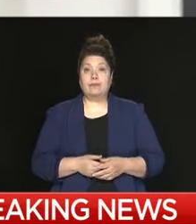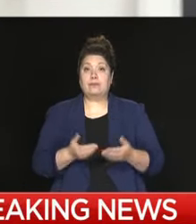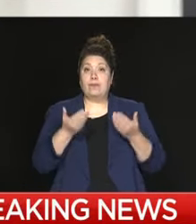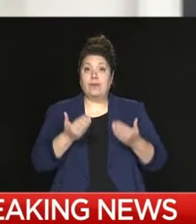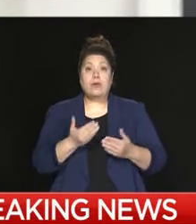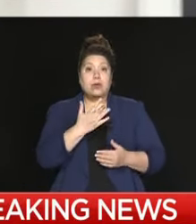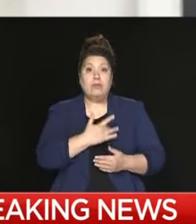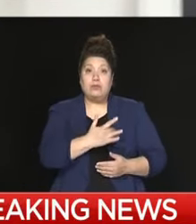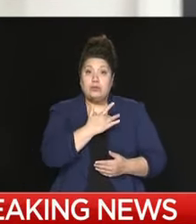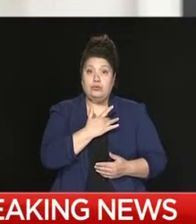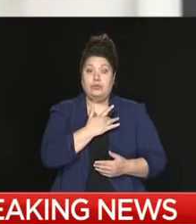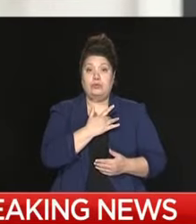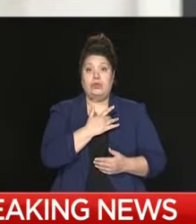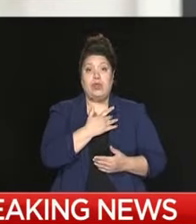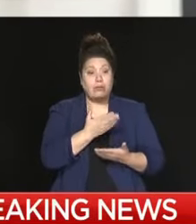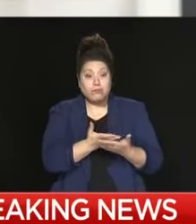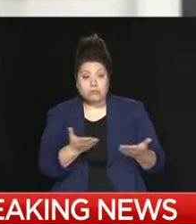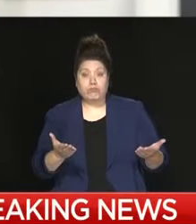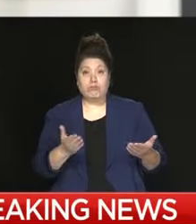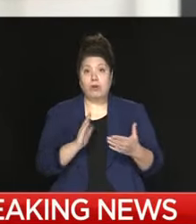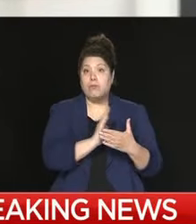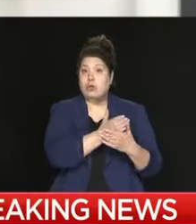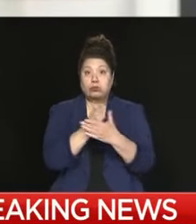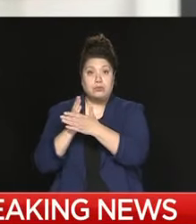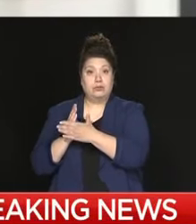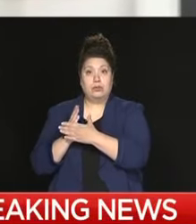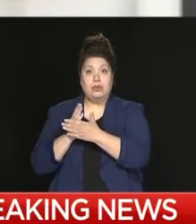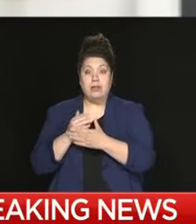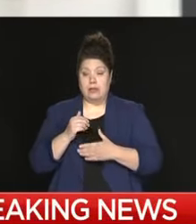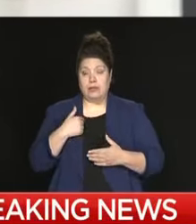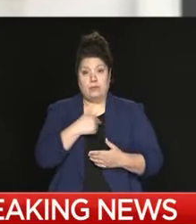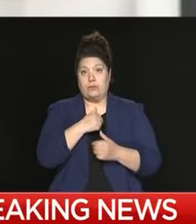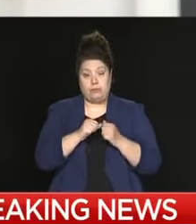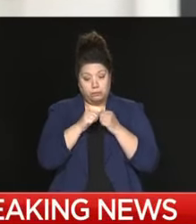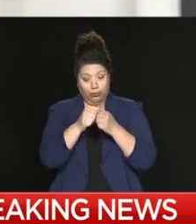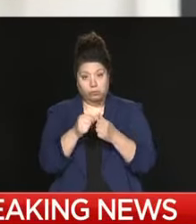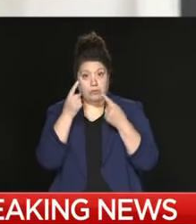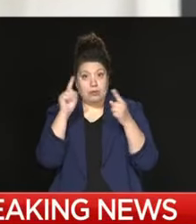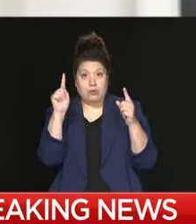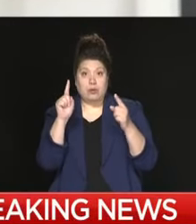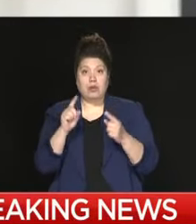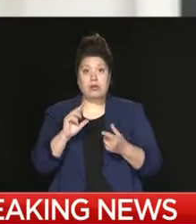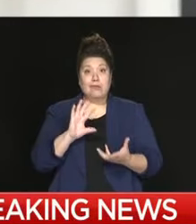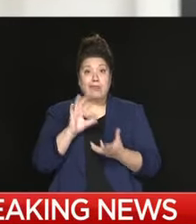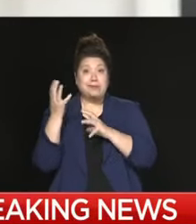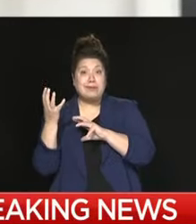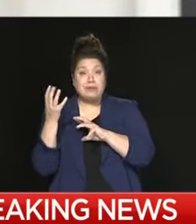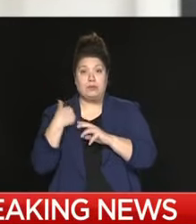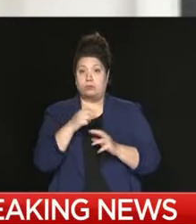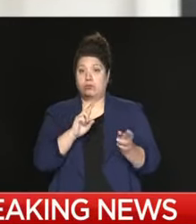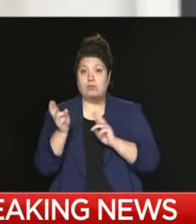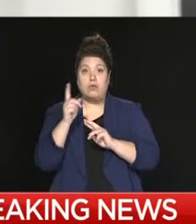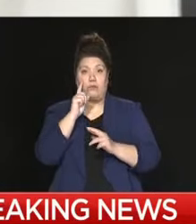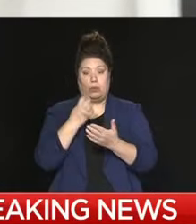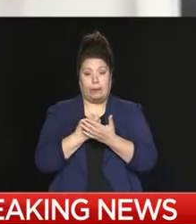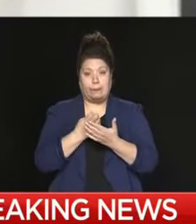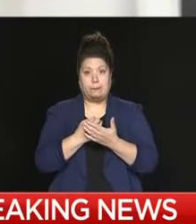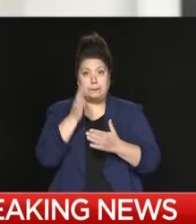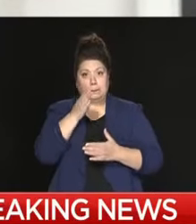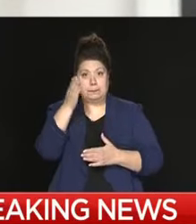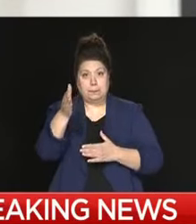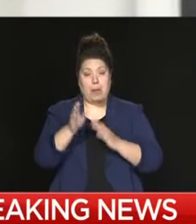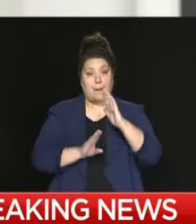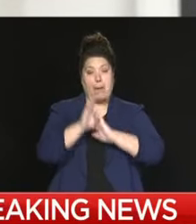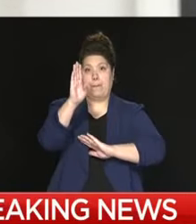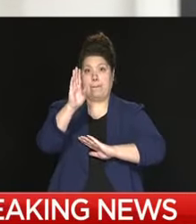and territorial partners not only to get through this crisis, but to position our economy to rebound once it's over.